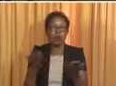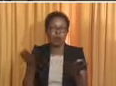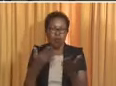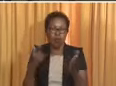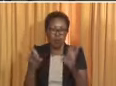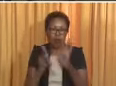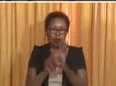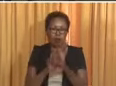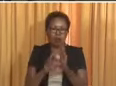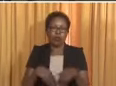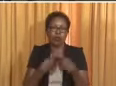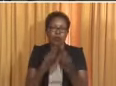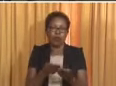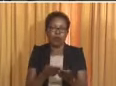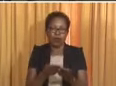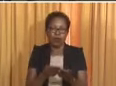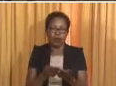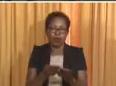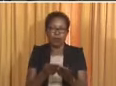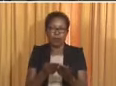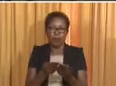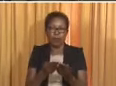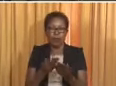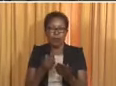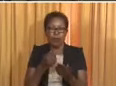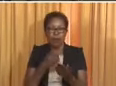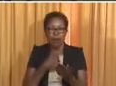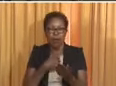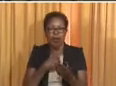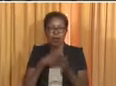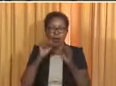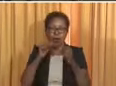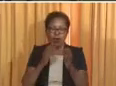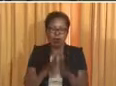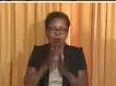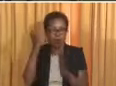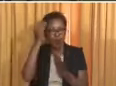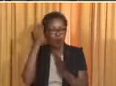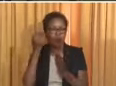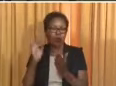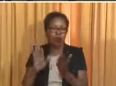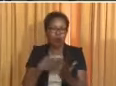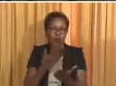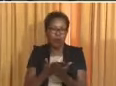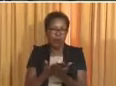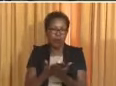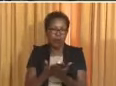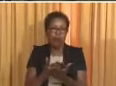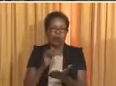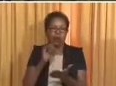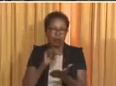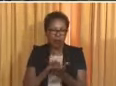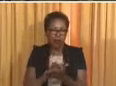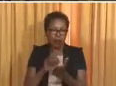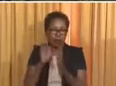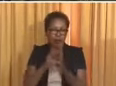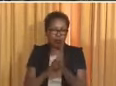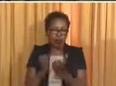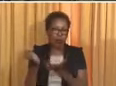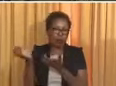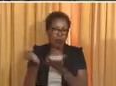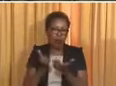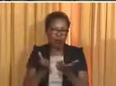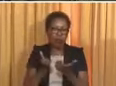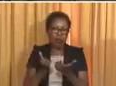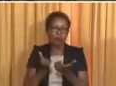public participation. I am unable to agree with the Court of Appeal's findings that there was a constitutional requirement to conduct public civic education at the point of